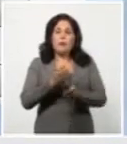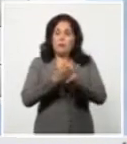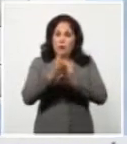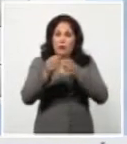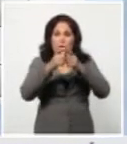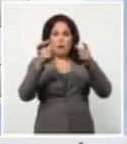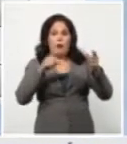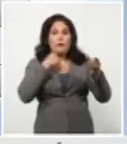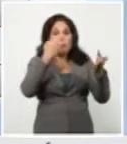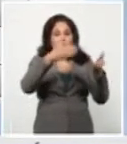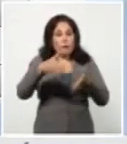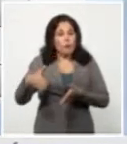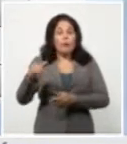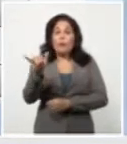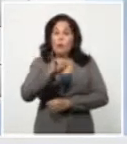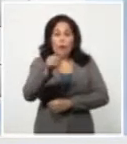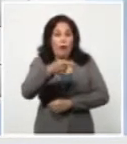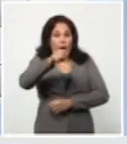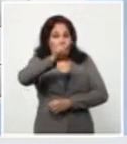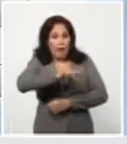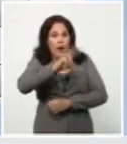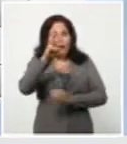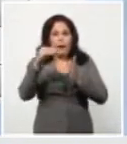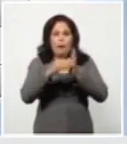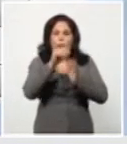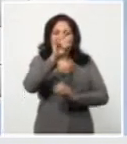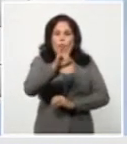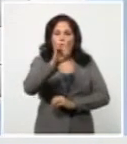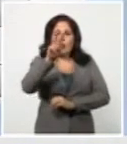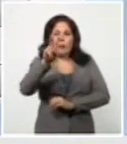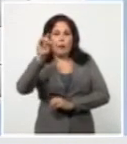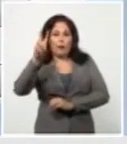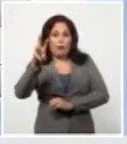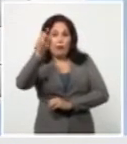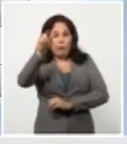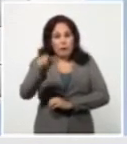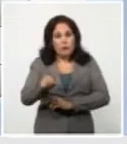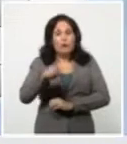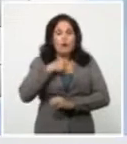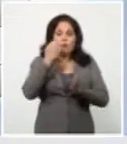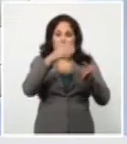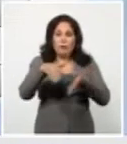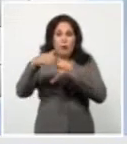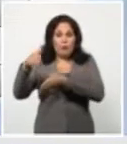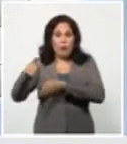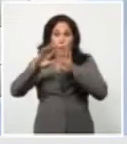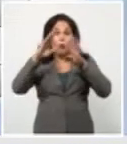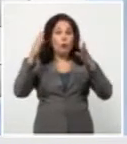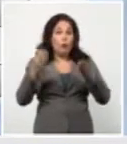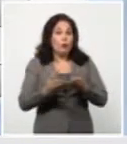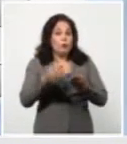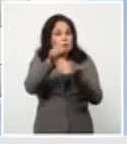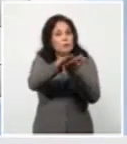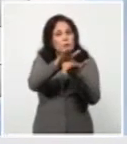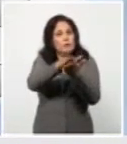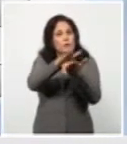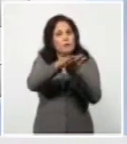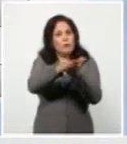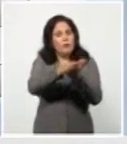elapsed since the beginning of the pandemic, and you see these are staggering numbers that never seem to